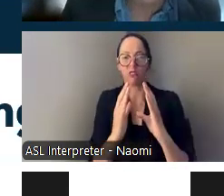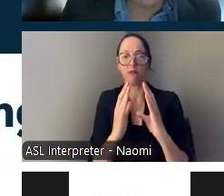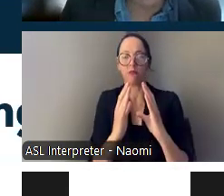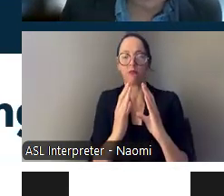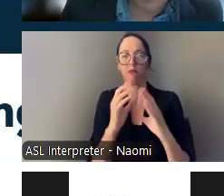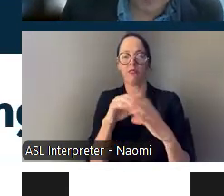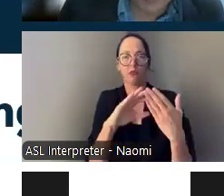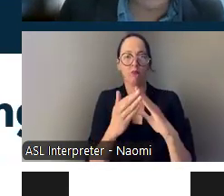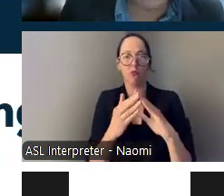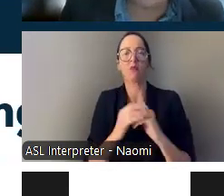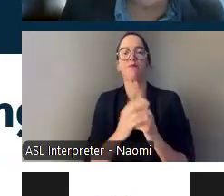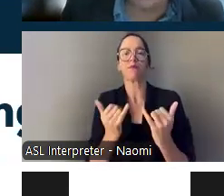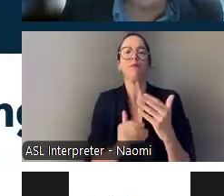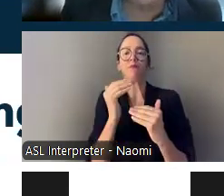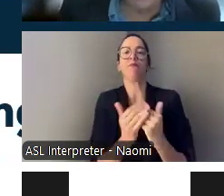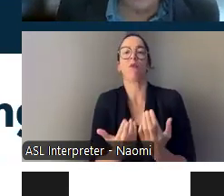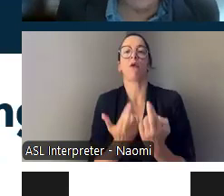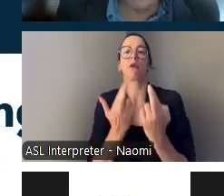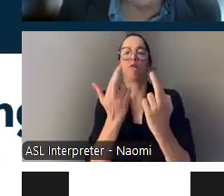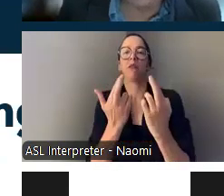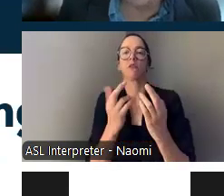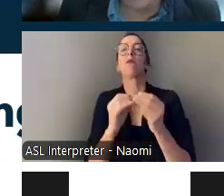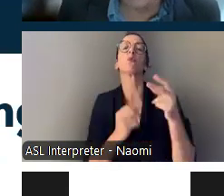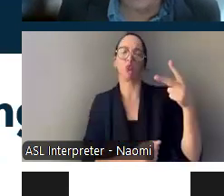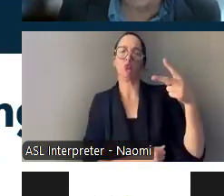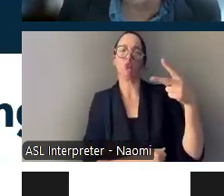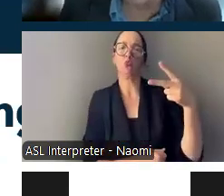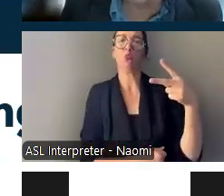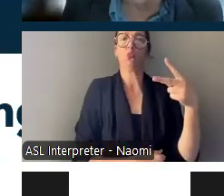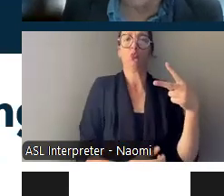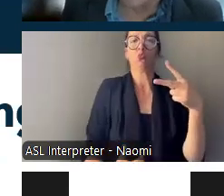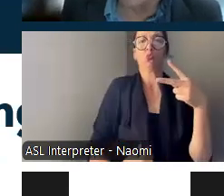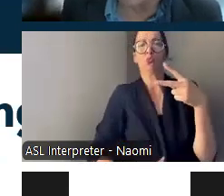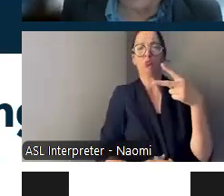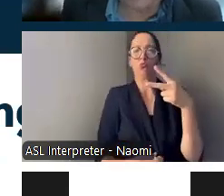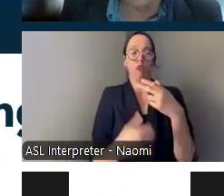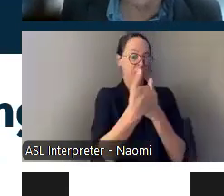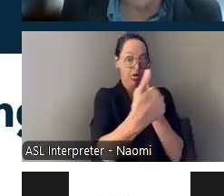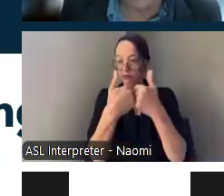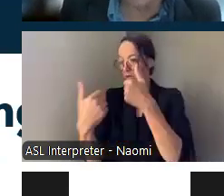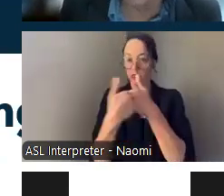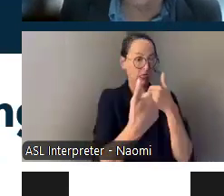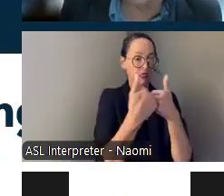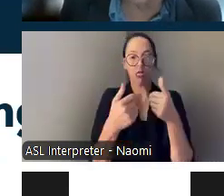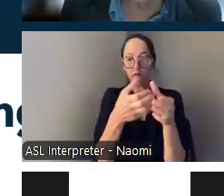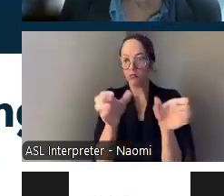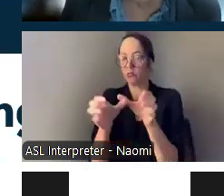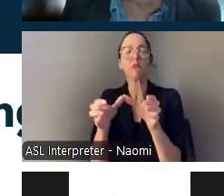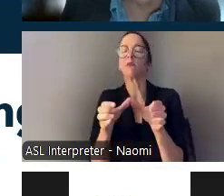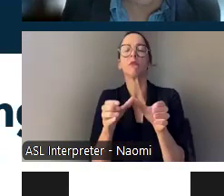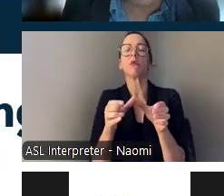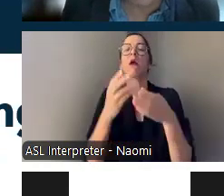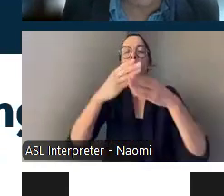recommendation. Recommendation 2 is breaking down silos that create barriers to accessing housing services